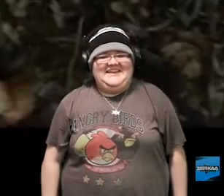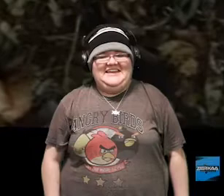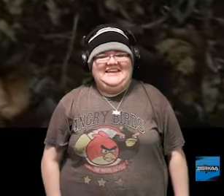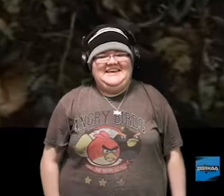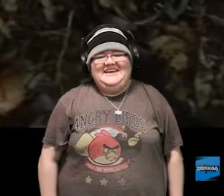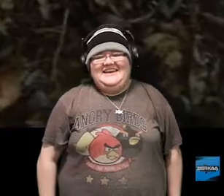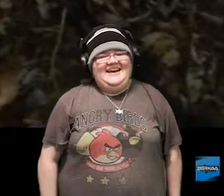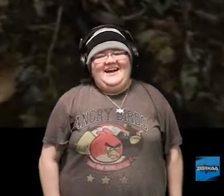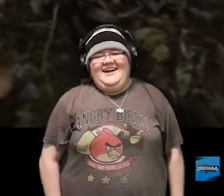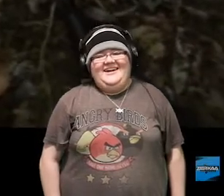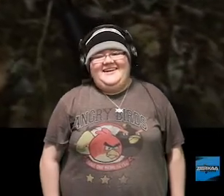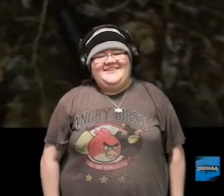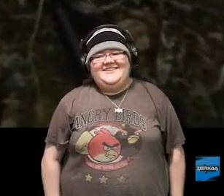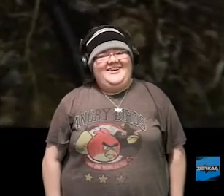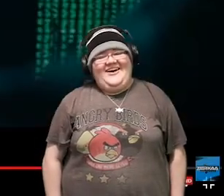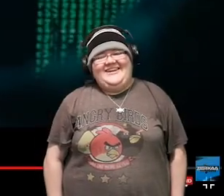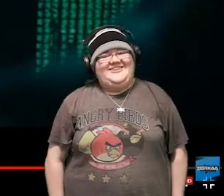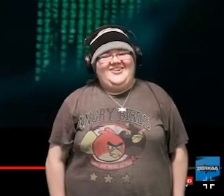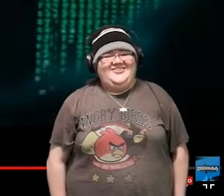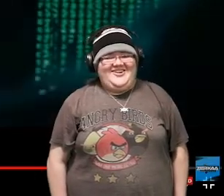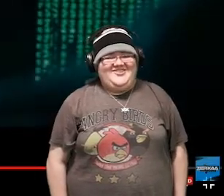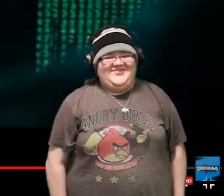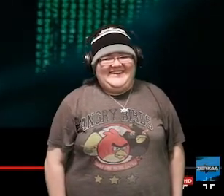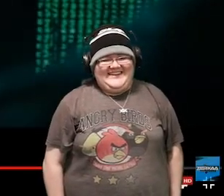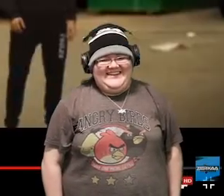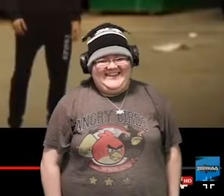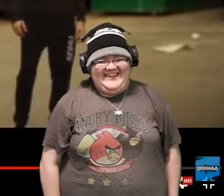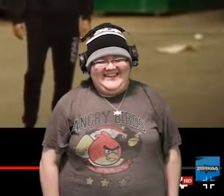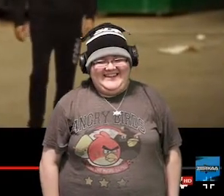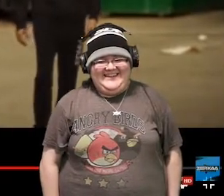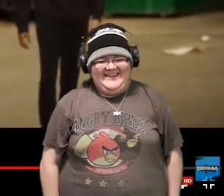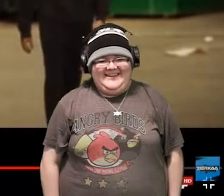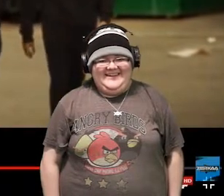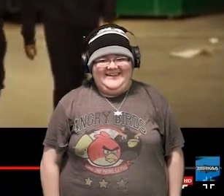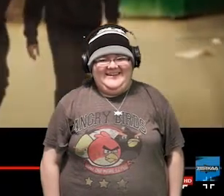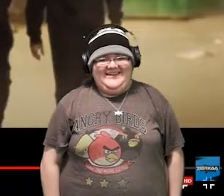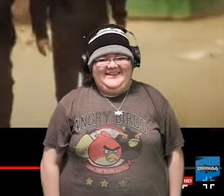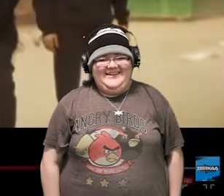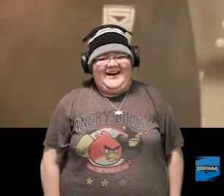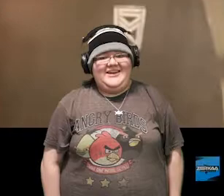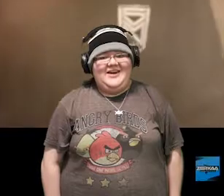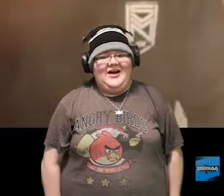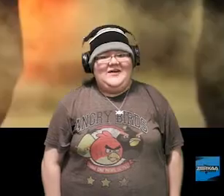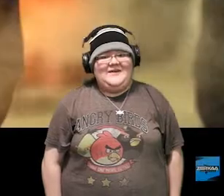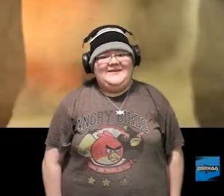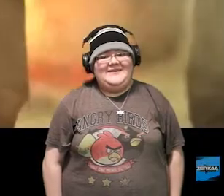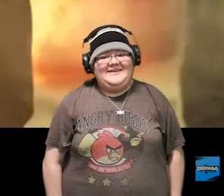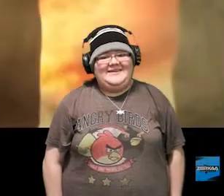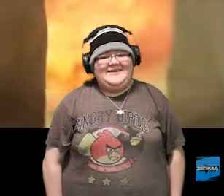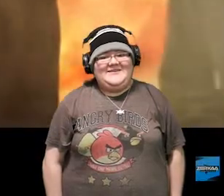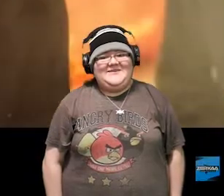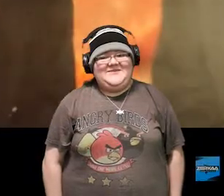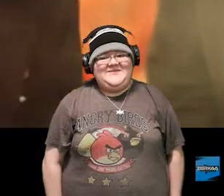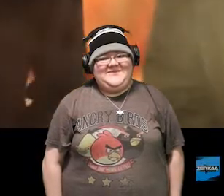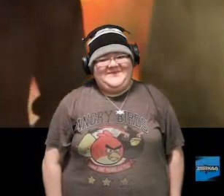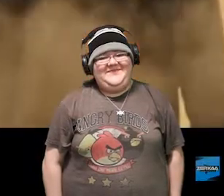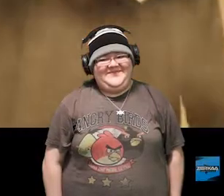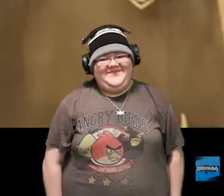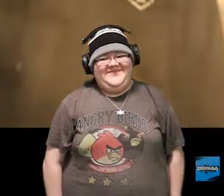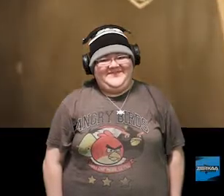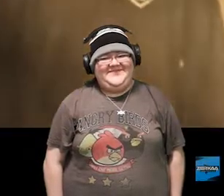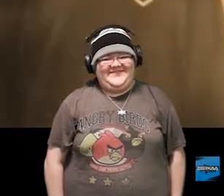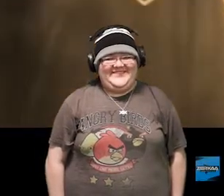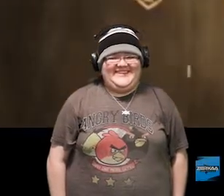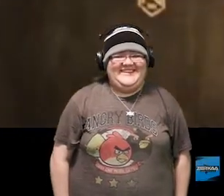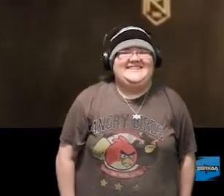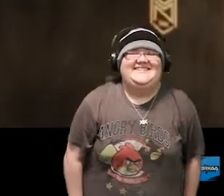Why did we do this? Why did we do this? You know, Jenna, I don't get know, epic shots but like this. Look at this epic shot. I cool know. Guys, don't look at